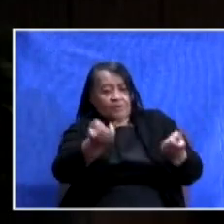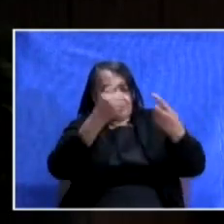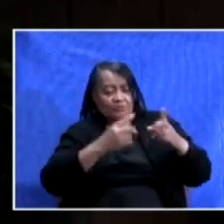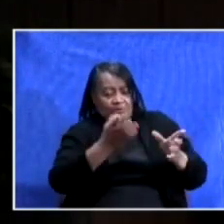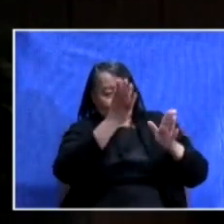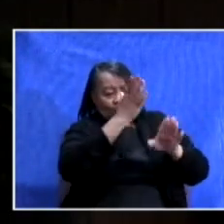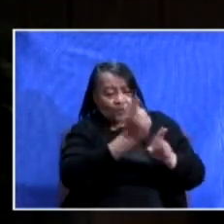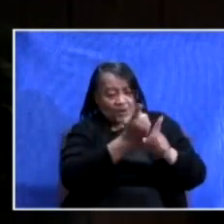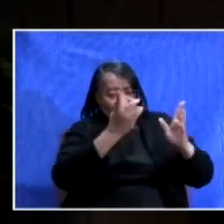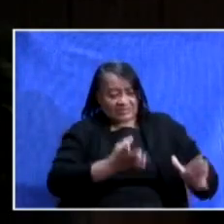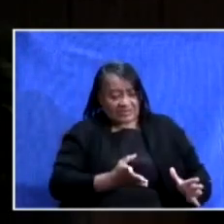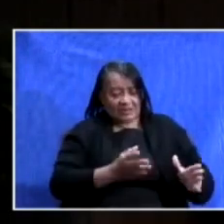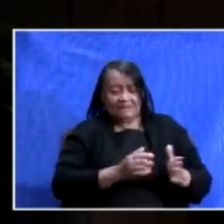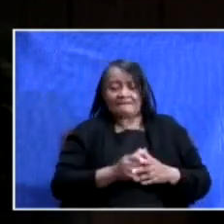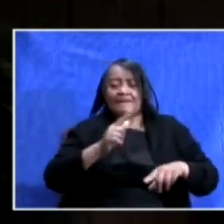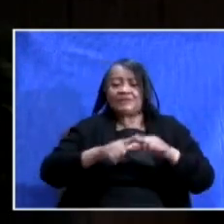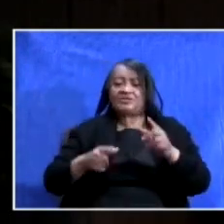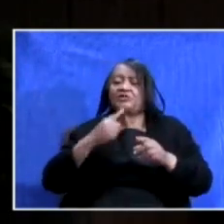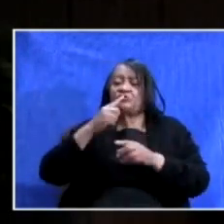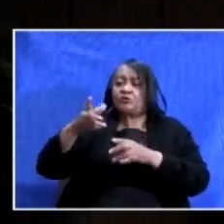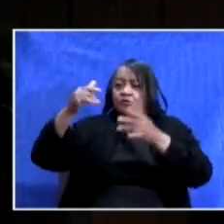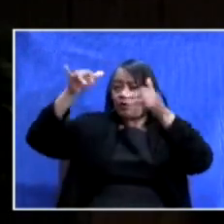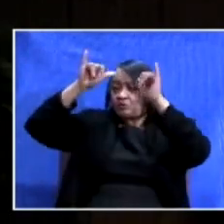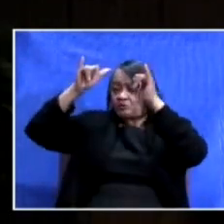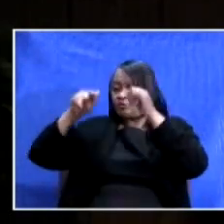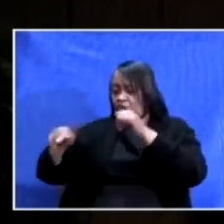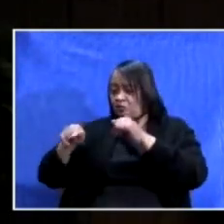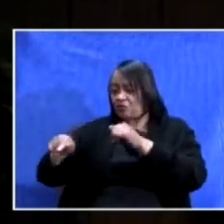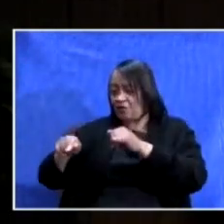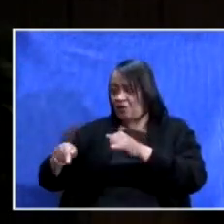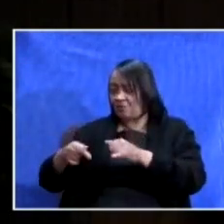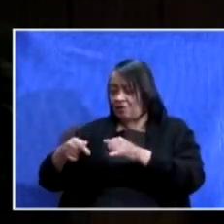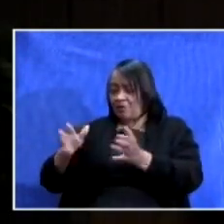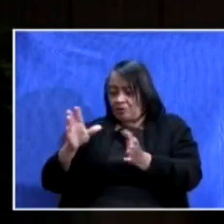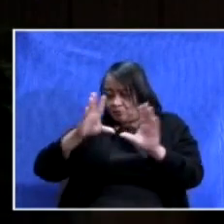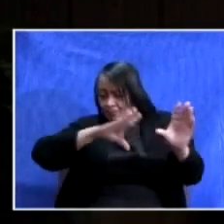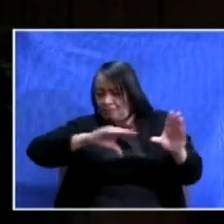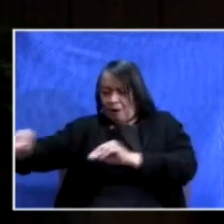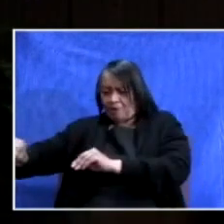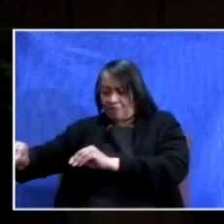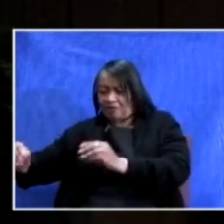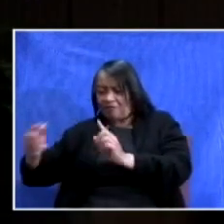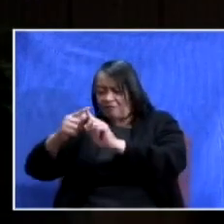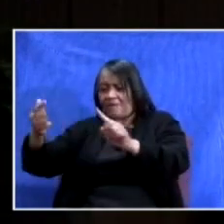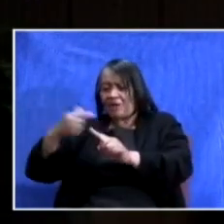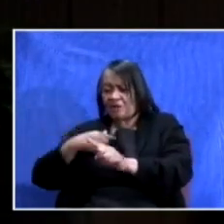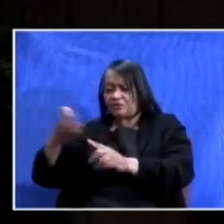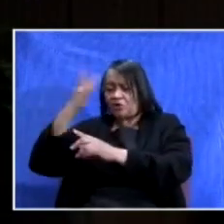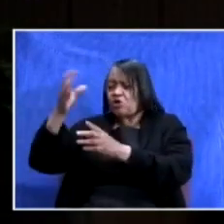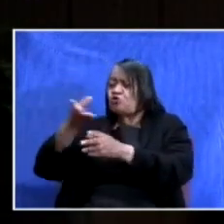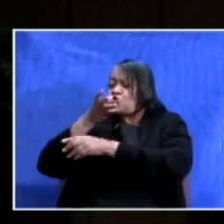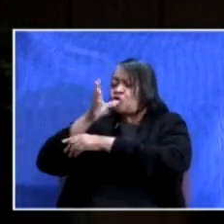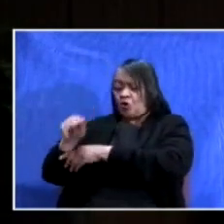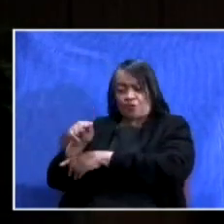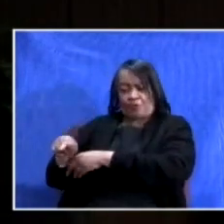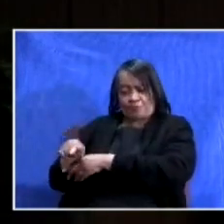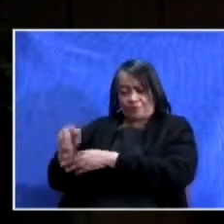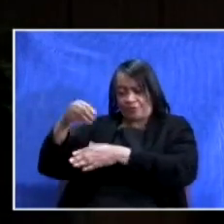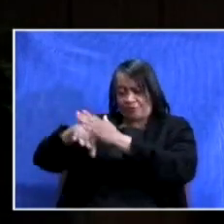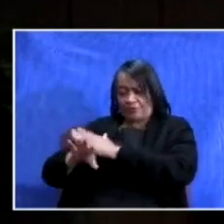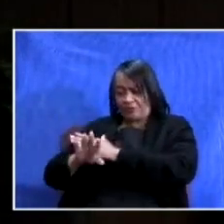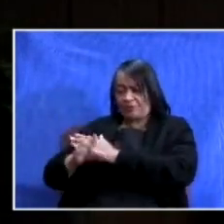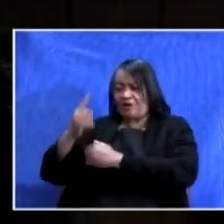side. And then he will say to the goats, depart from me, you're cursed into